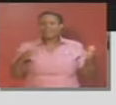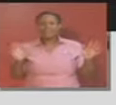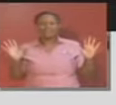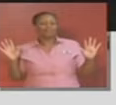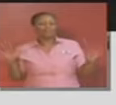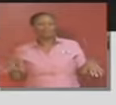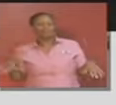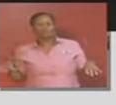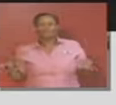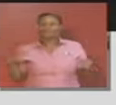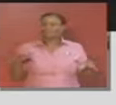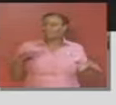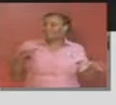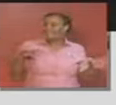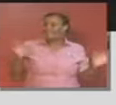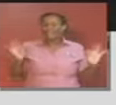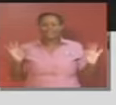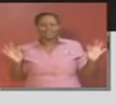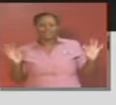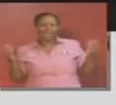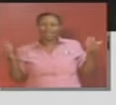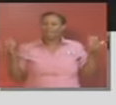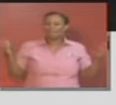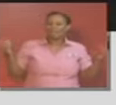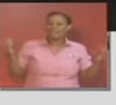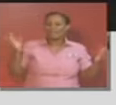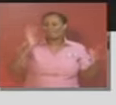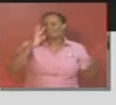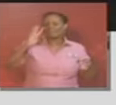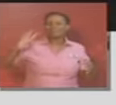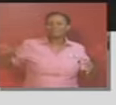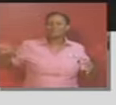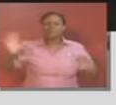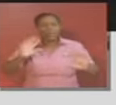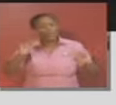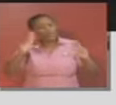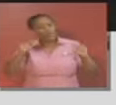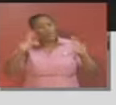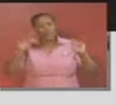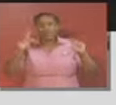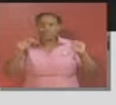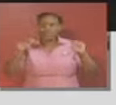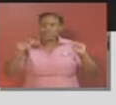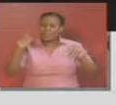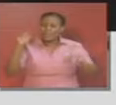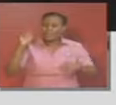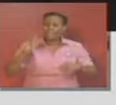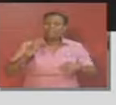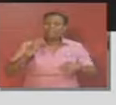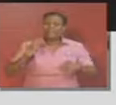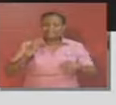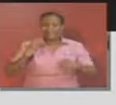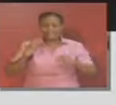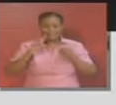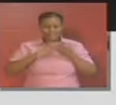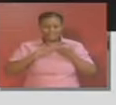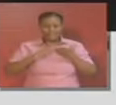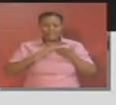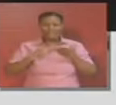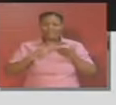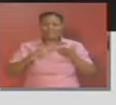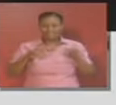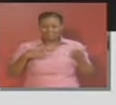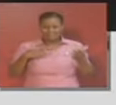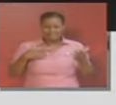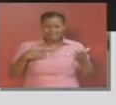well-being, if we aren't actually taking the time to take note of whether we feel even mildly ill and following